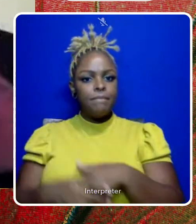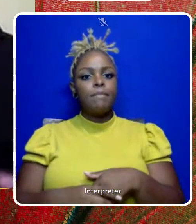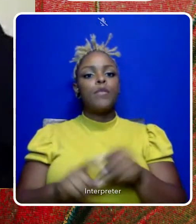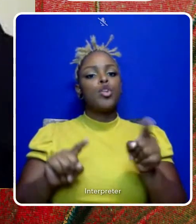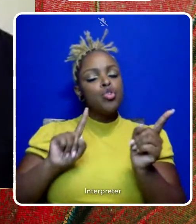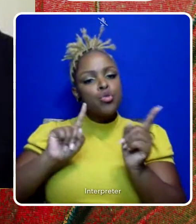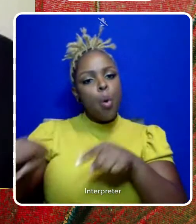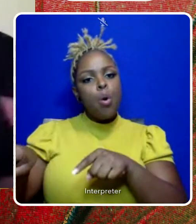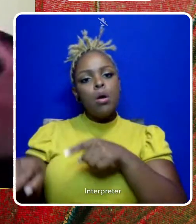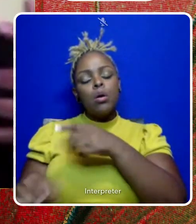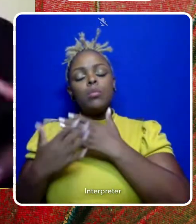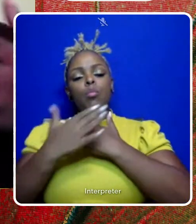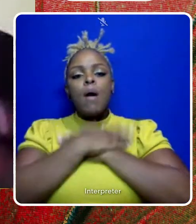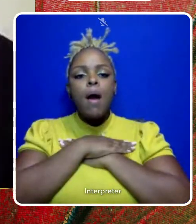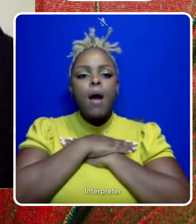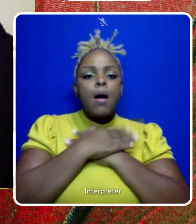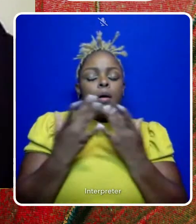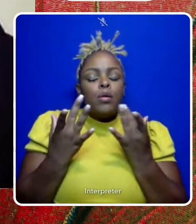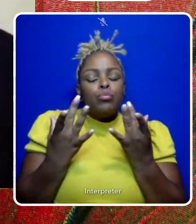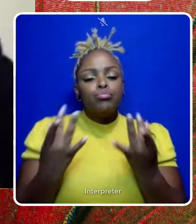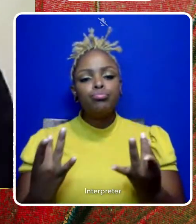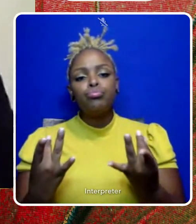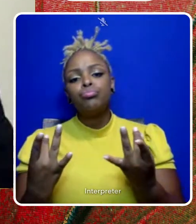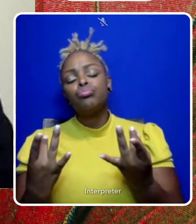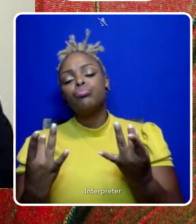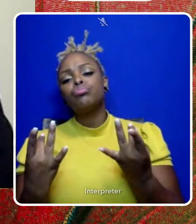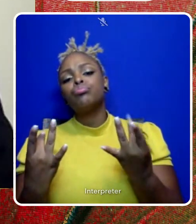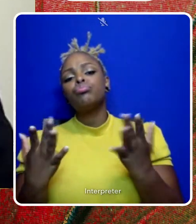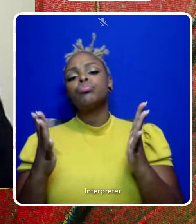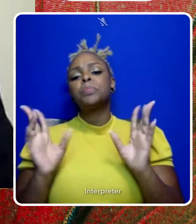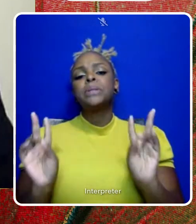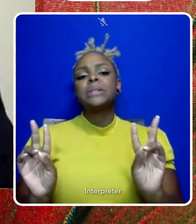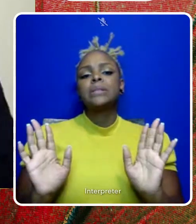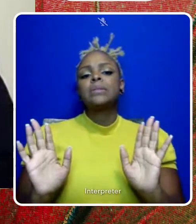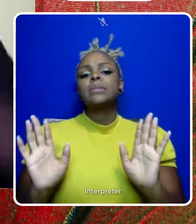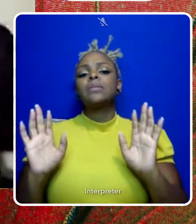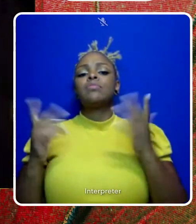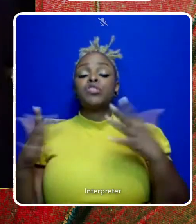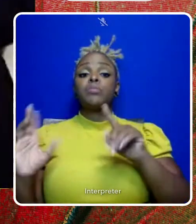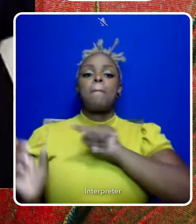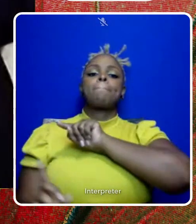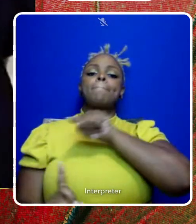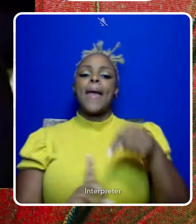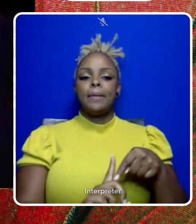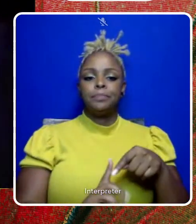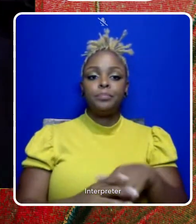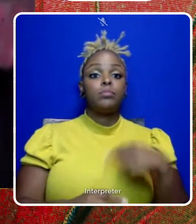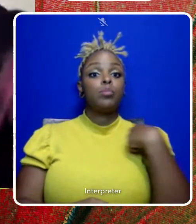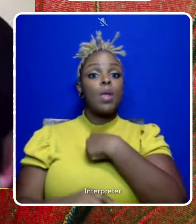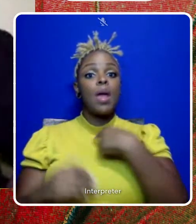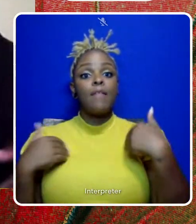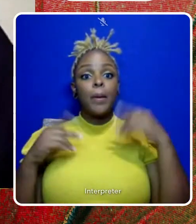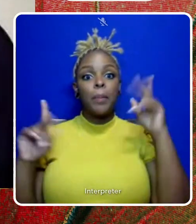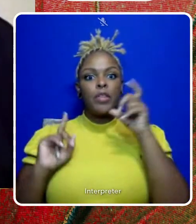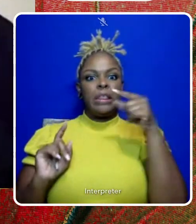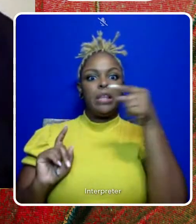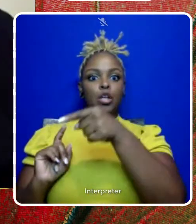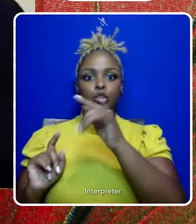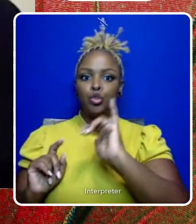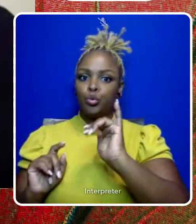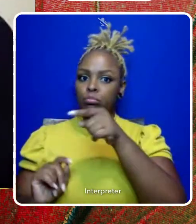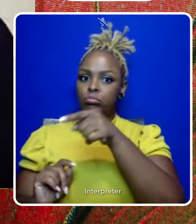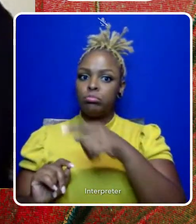You know, clear your head, then come back in. Remember, you have people outside there talking to you. I just want to thank my ASL interpreter down